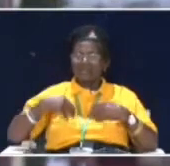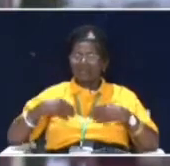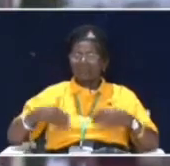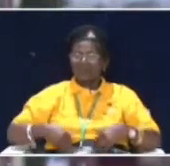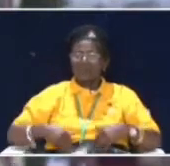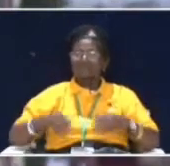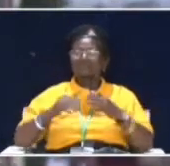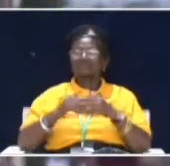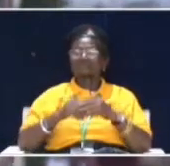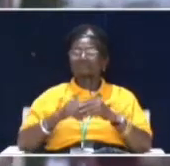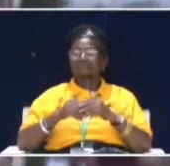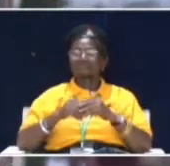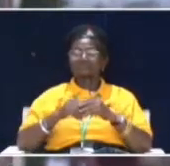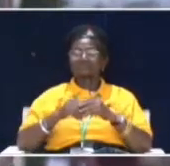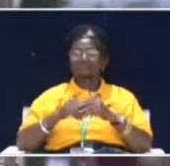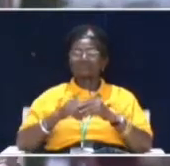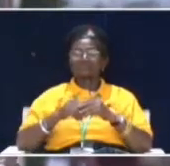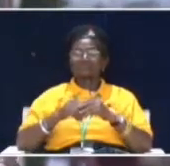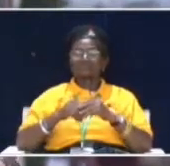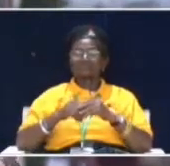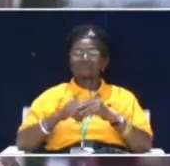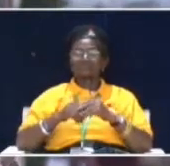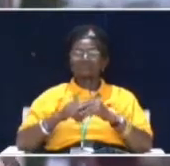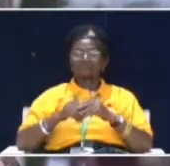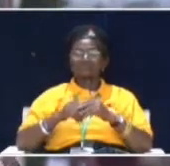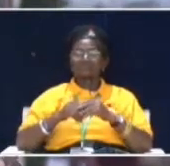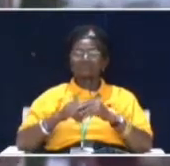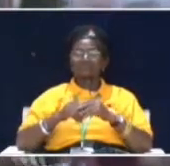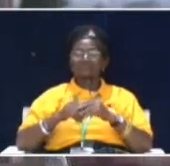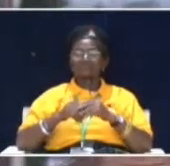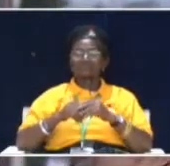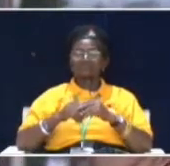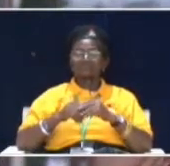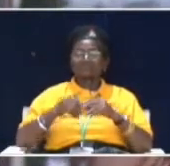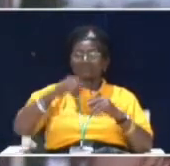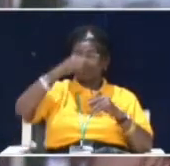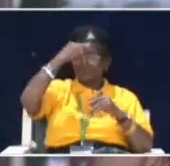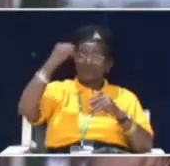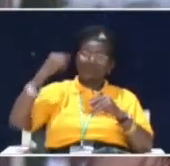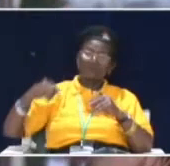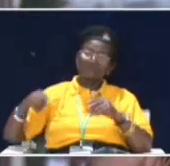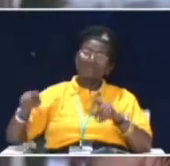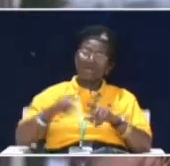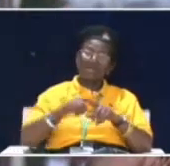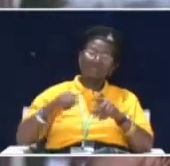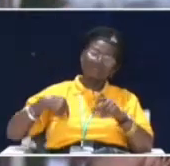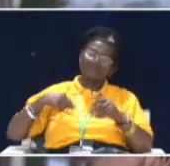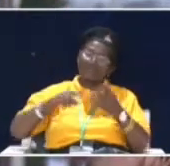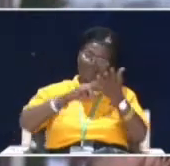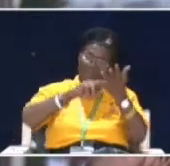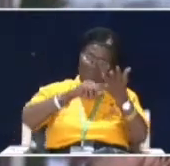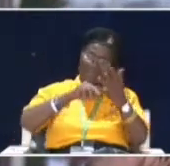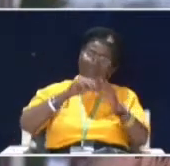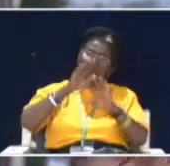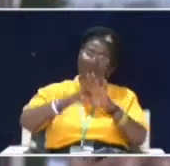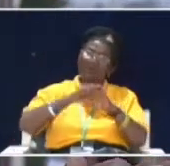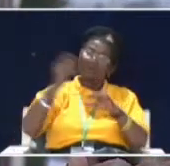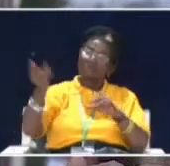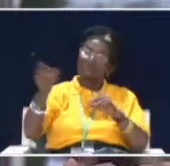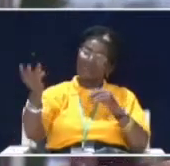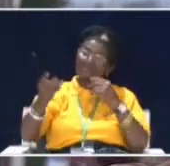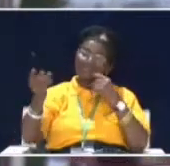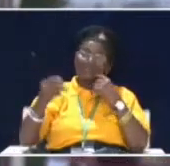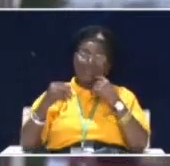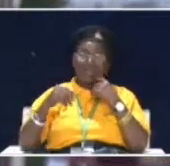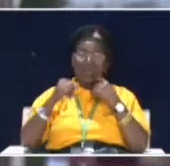pe Olorun le yi si enikeni nipo pada? Because as we learned on Wednesday,